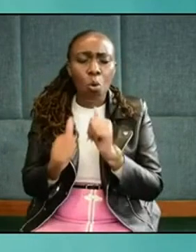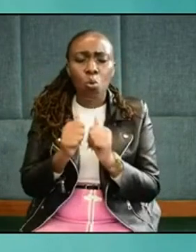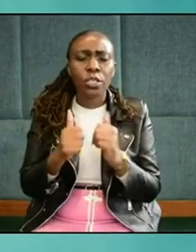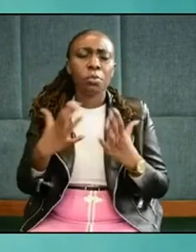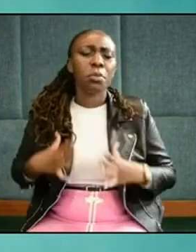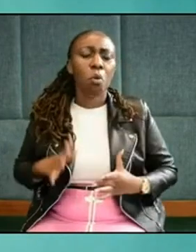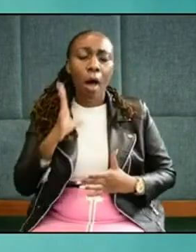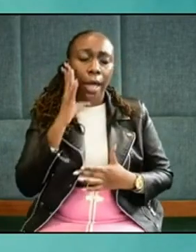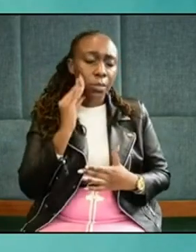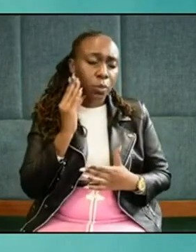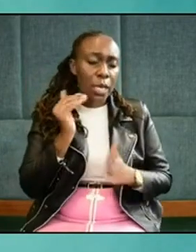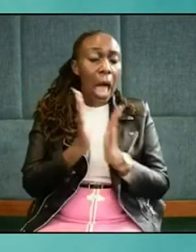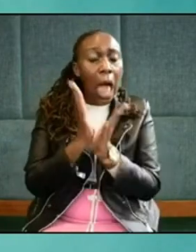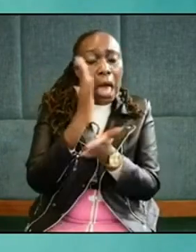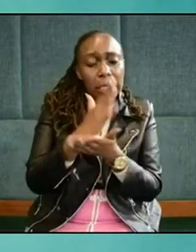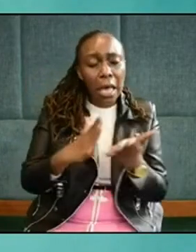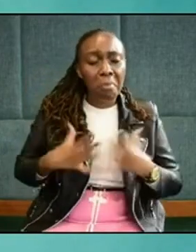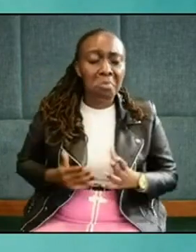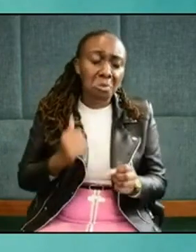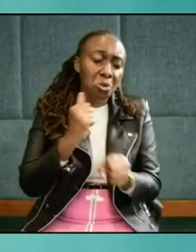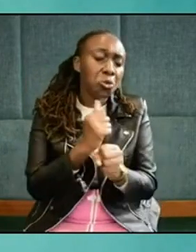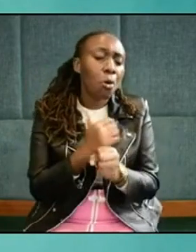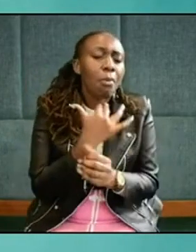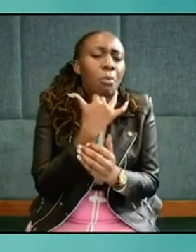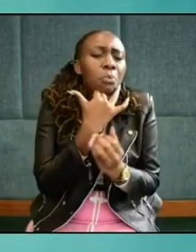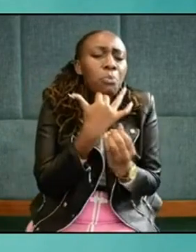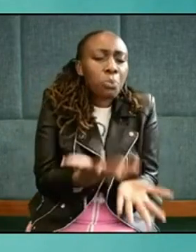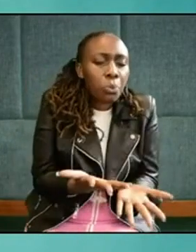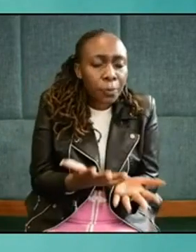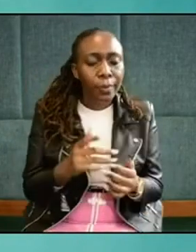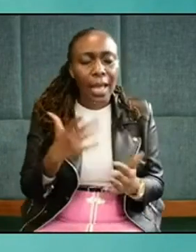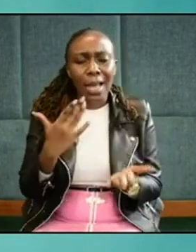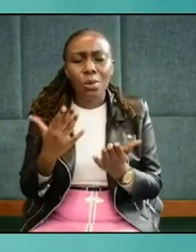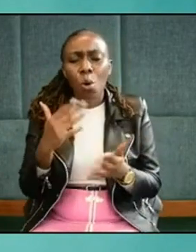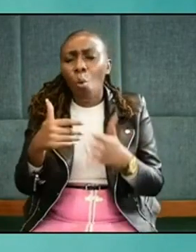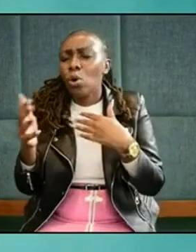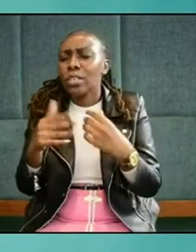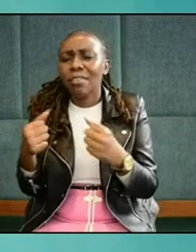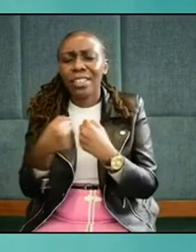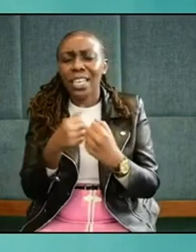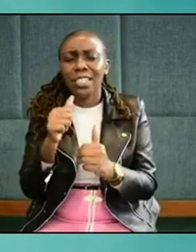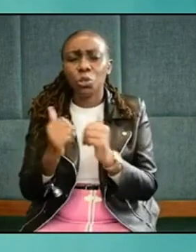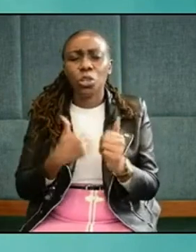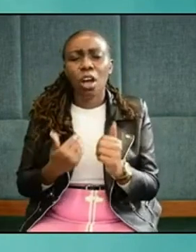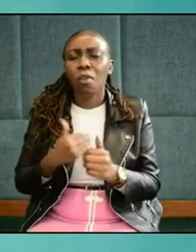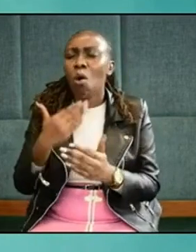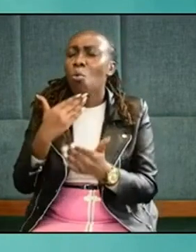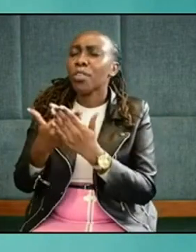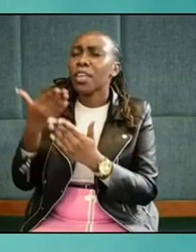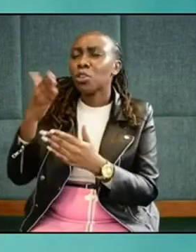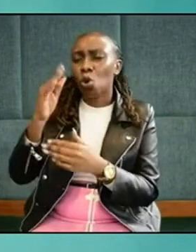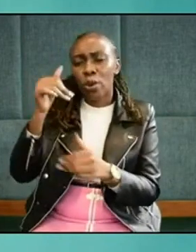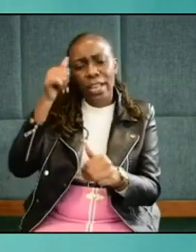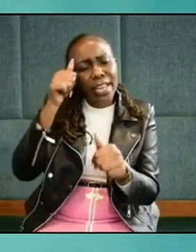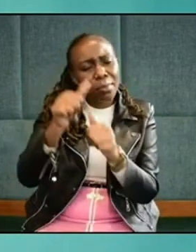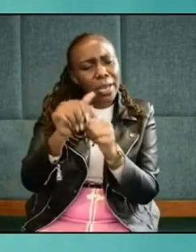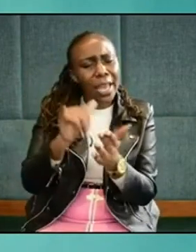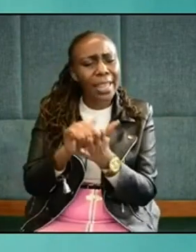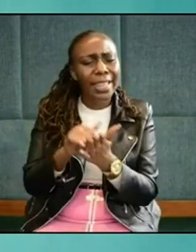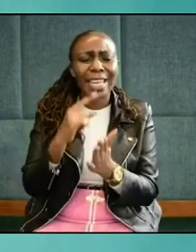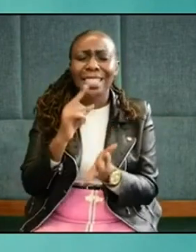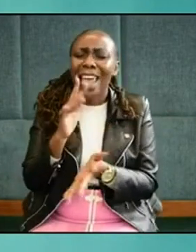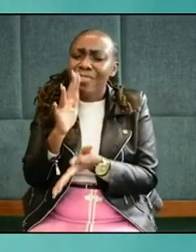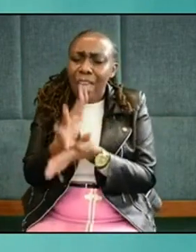going through. And some are jobless, Lord, or whatever challenge they may be going through. We thank you, dear Lord, for the reminder to say